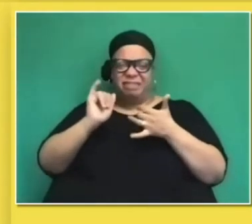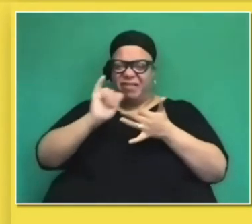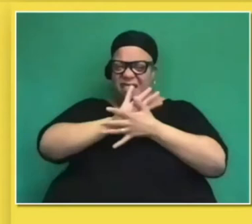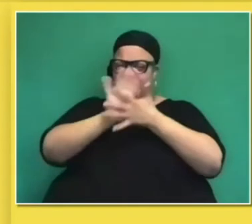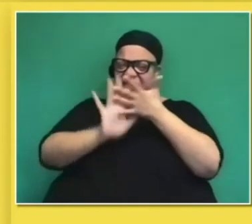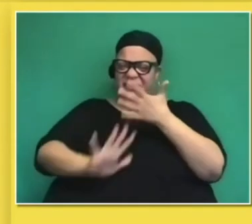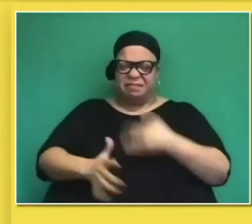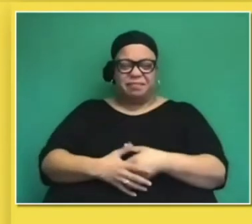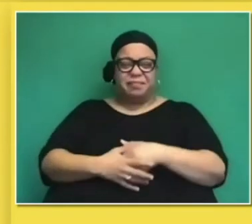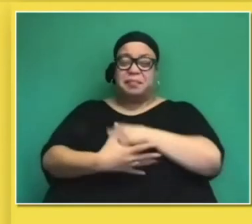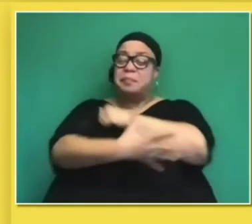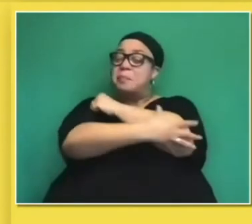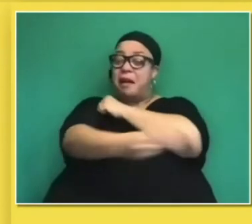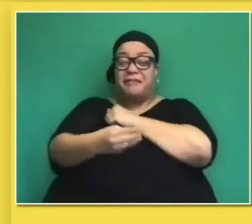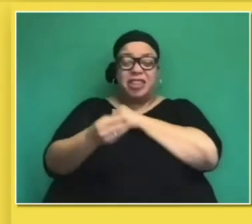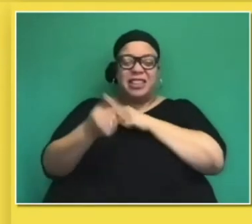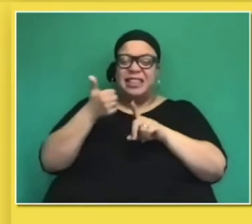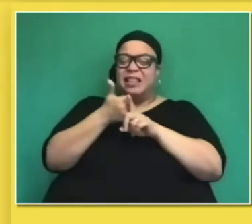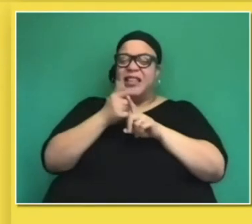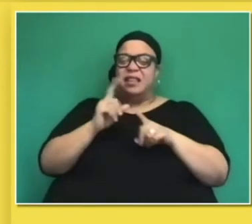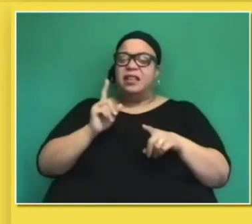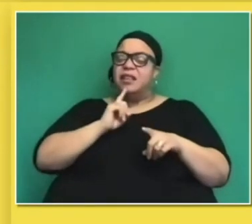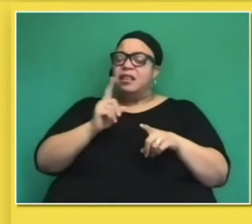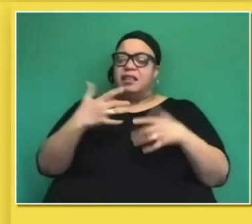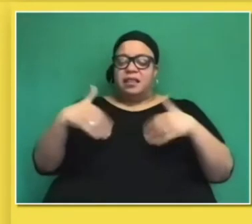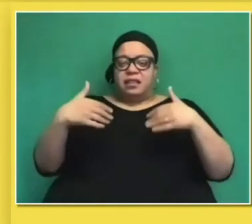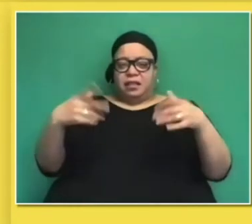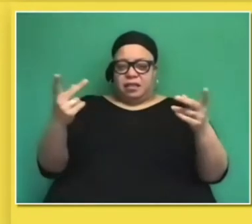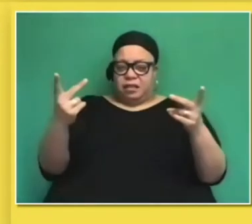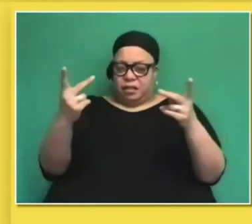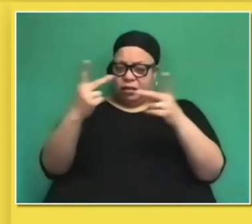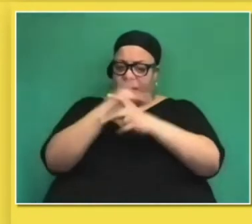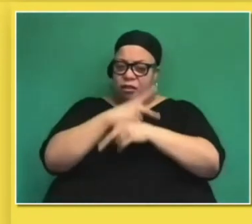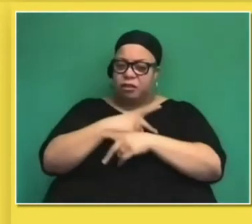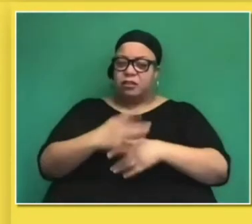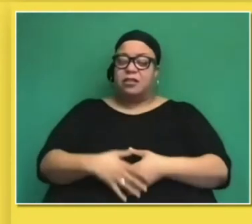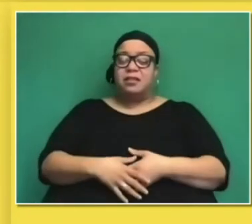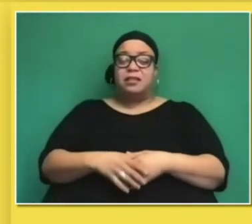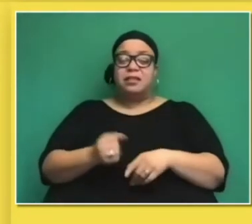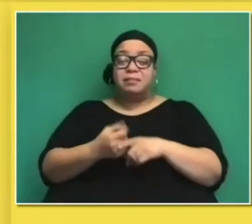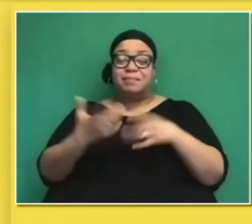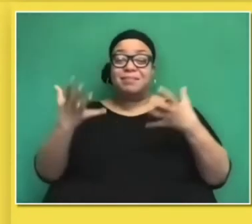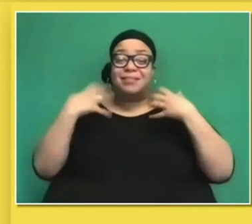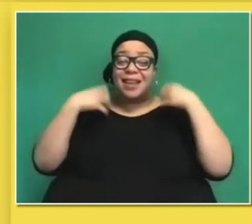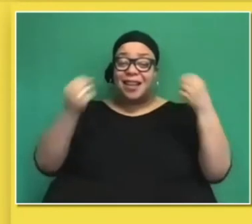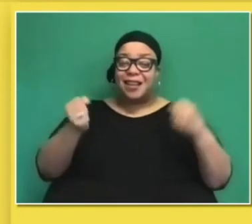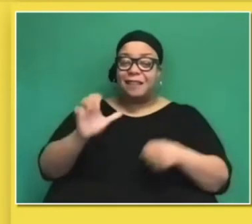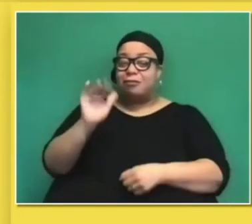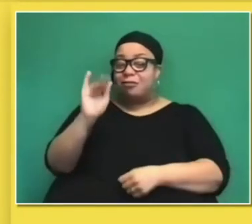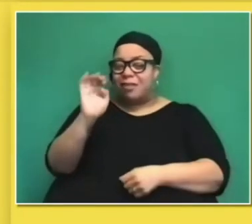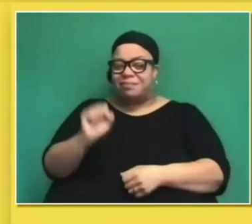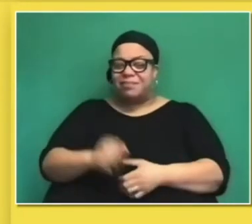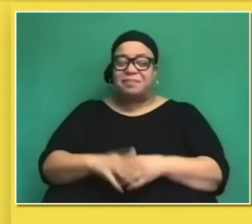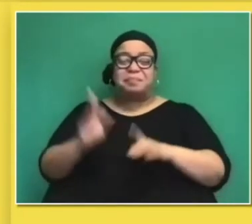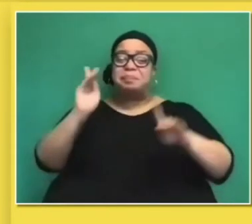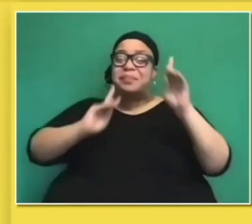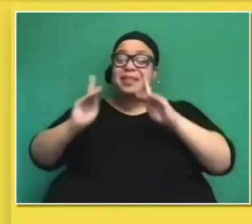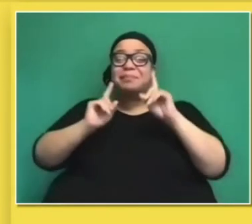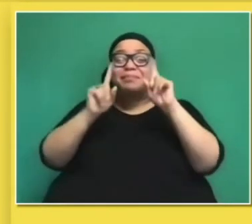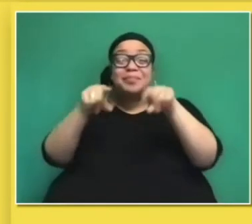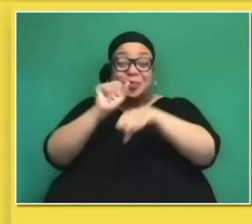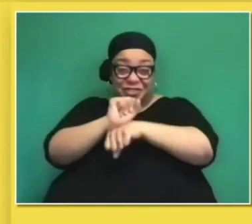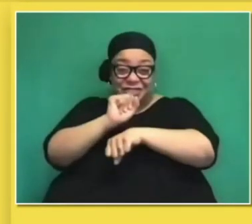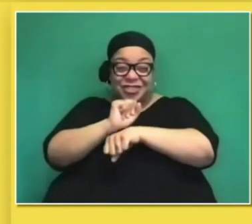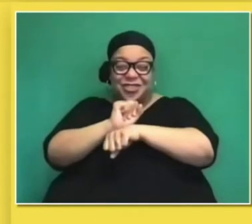work, even when they suspect they may be infected with the virus because they have no other way to survive. This is the division we ought to be